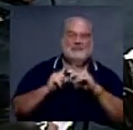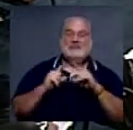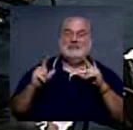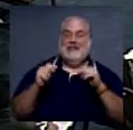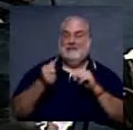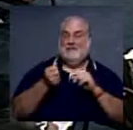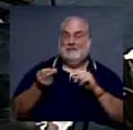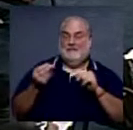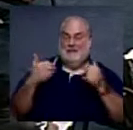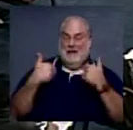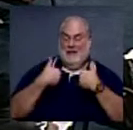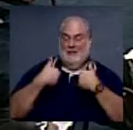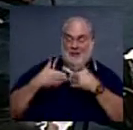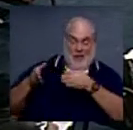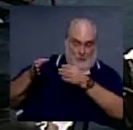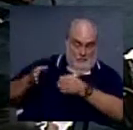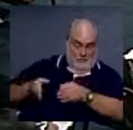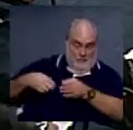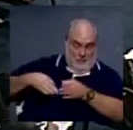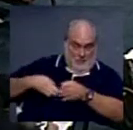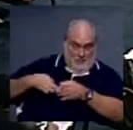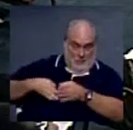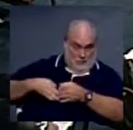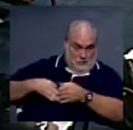call on the applicant first if they wish to address us.